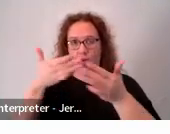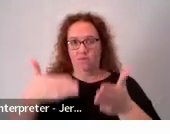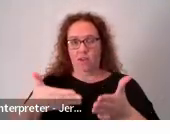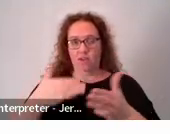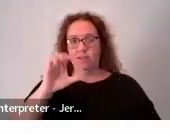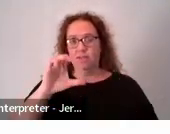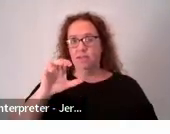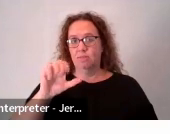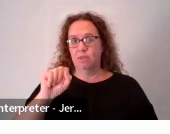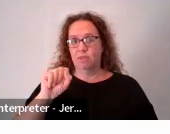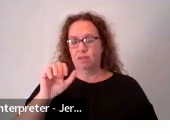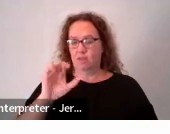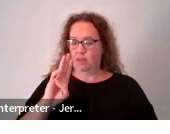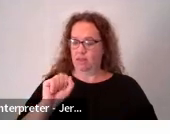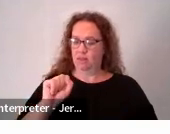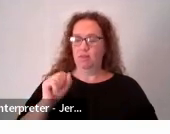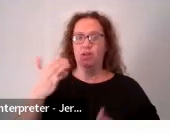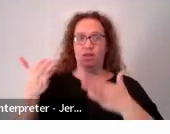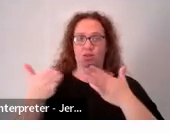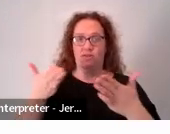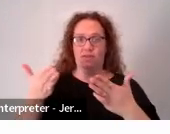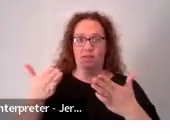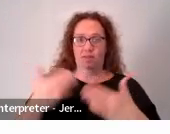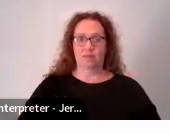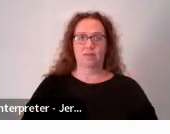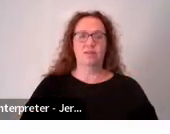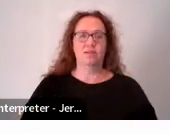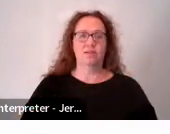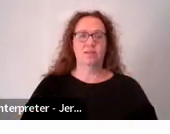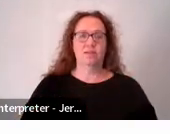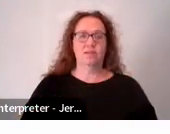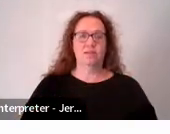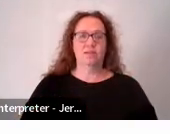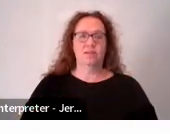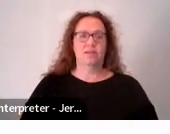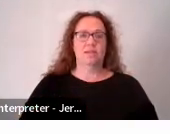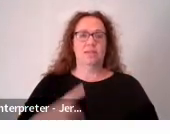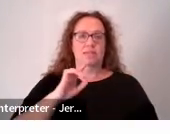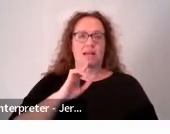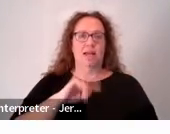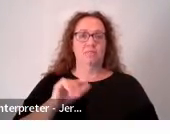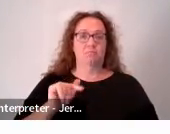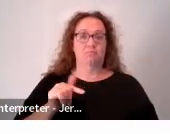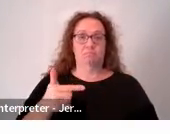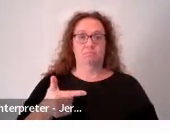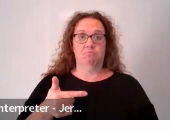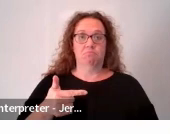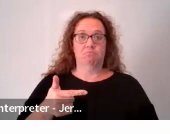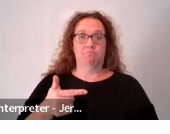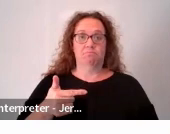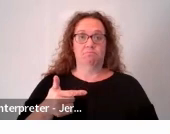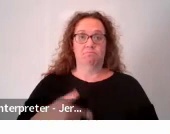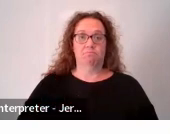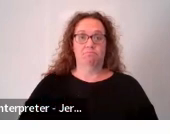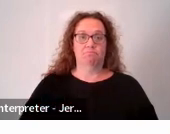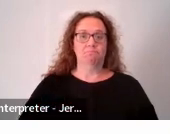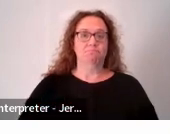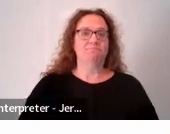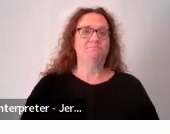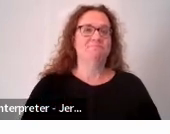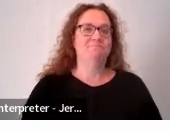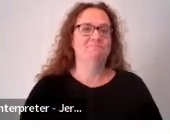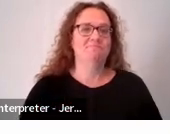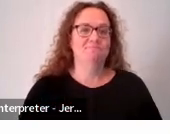HCBS services? So, Yeah, oh I yeah, can Elliot, take that please. one. Yep. So in terms of the state's